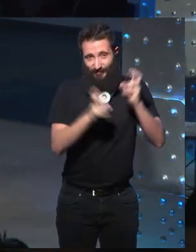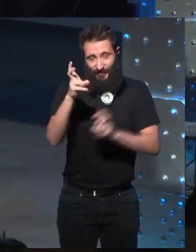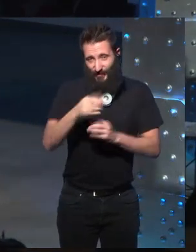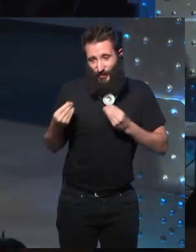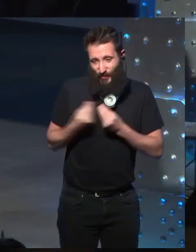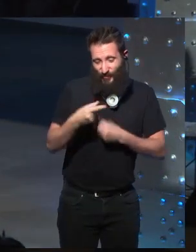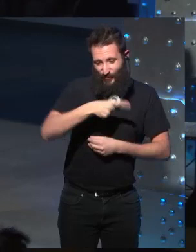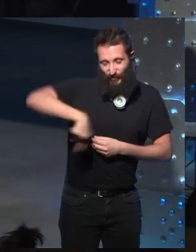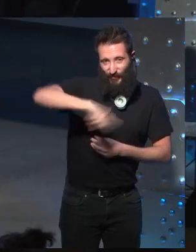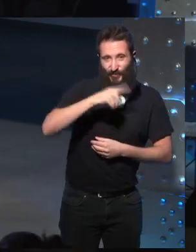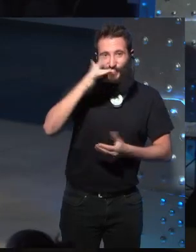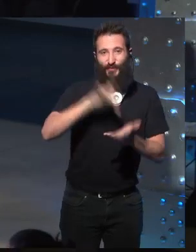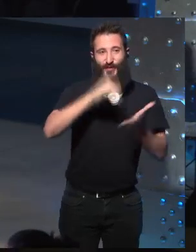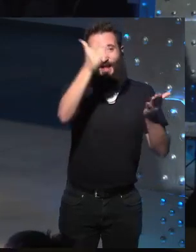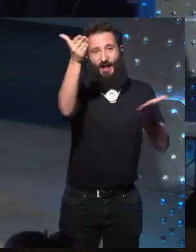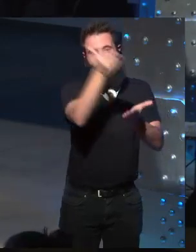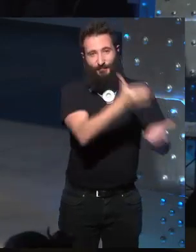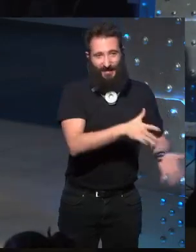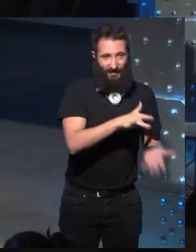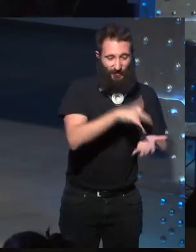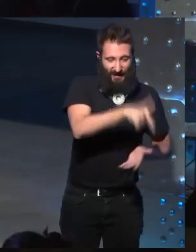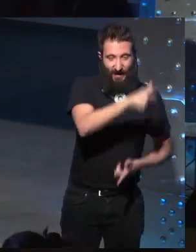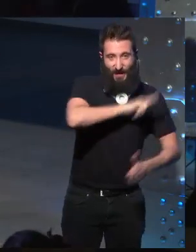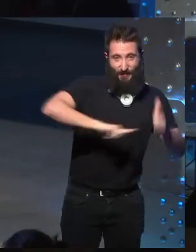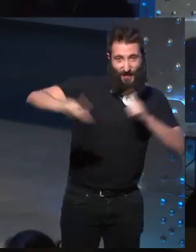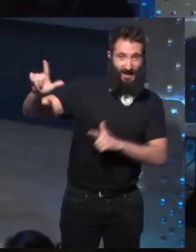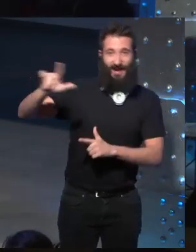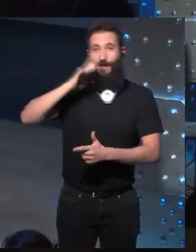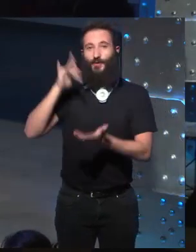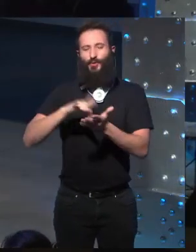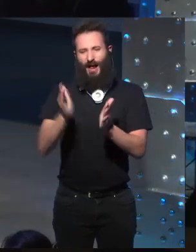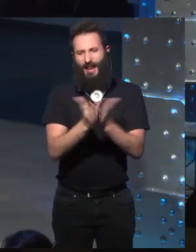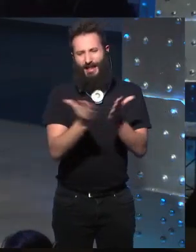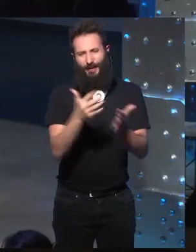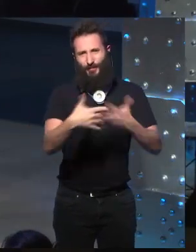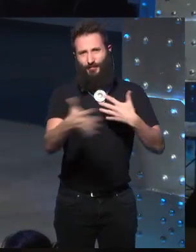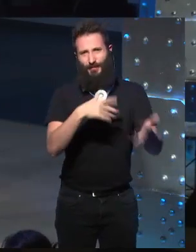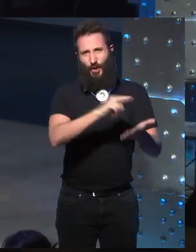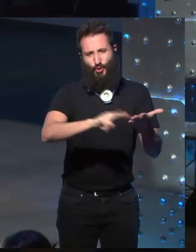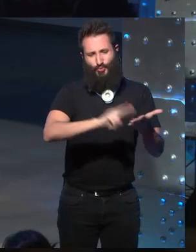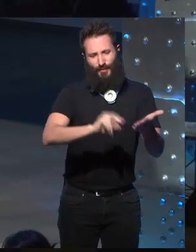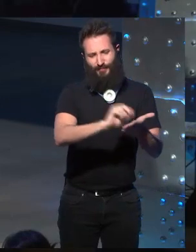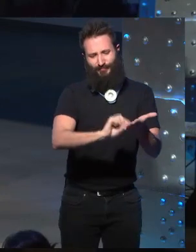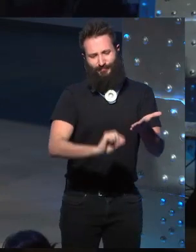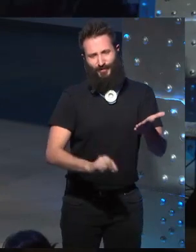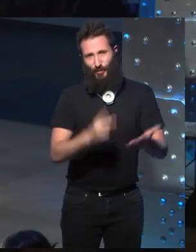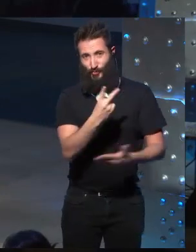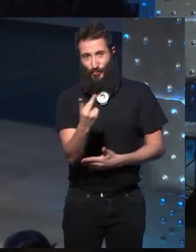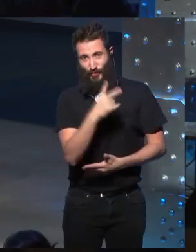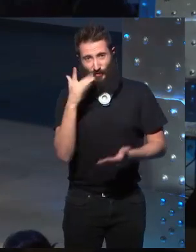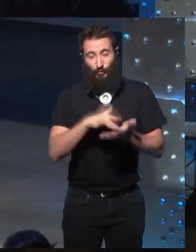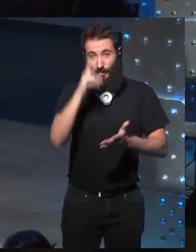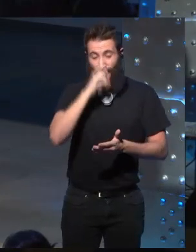you so much for being with us, and thank you for inviting us on this trip and having written